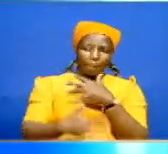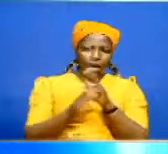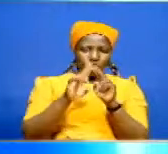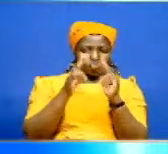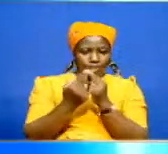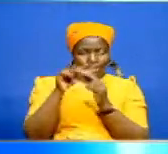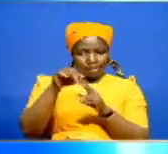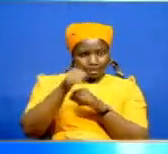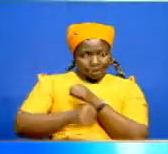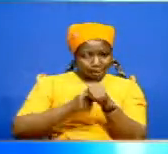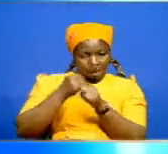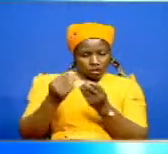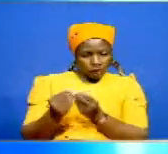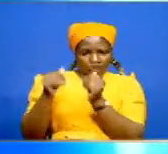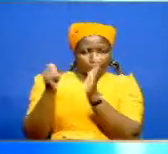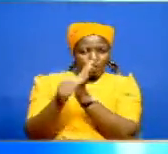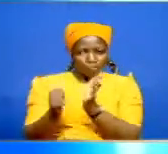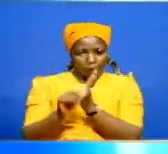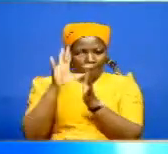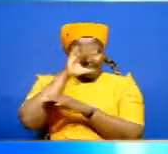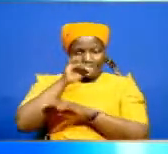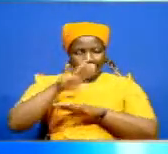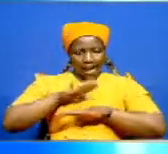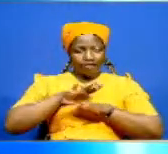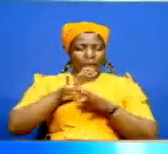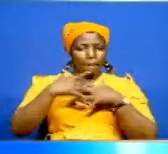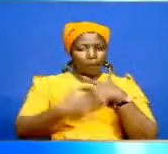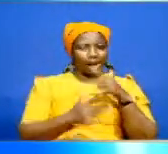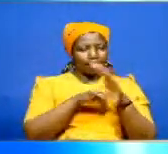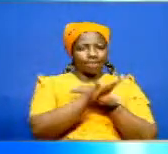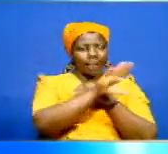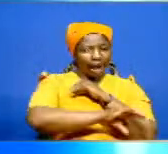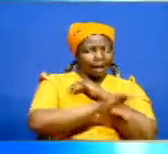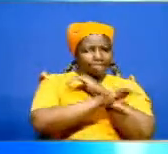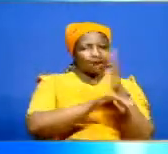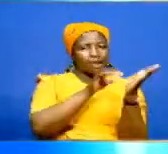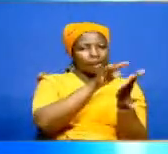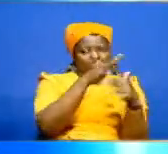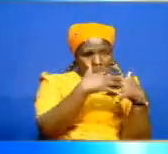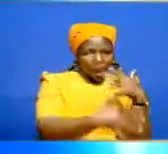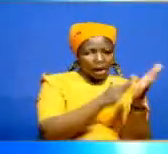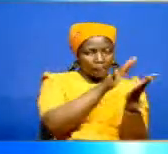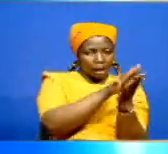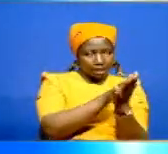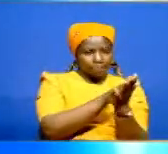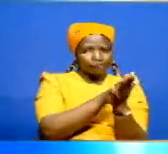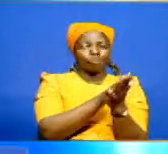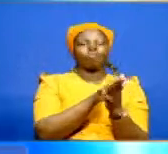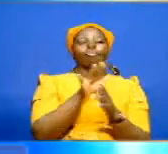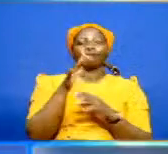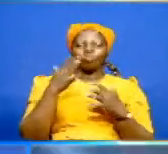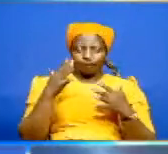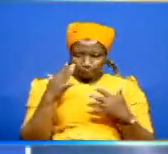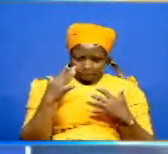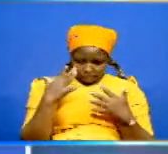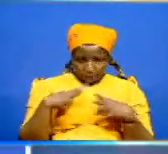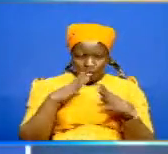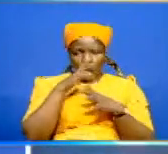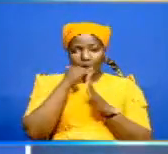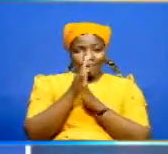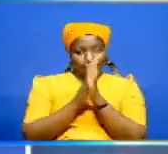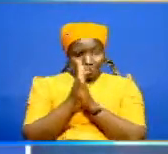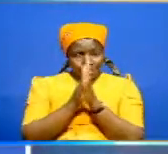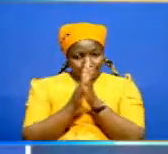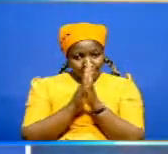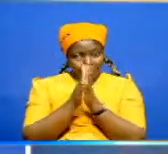blood in the country's blood bank. The start of the campaign attracted several persons interested in donating blood amid calls